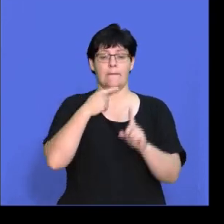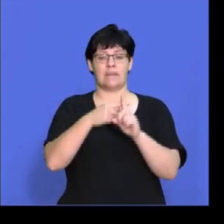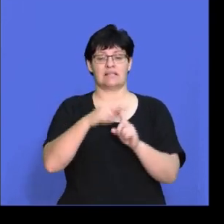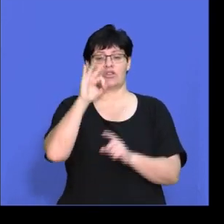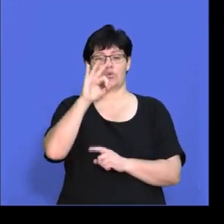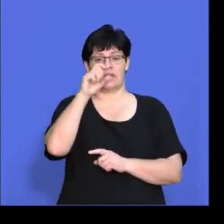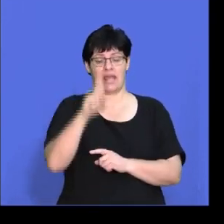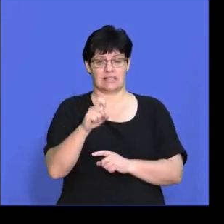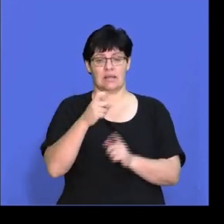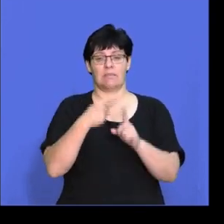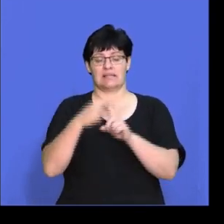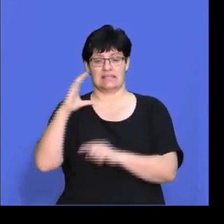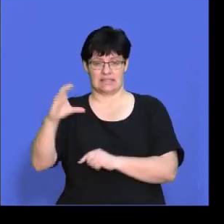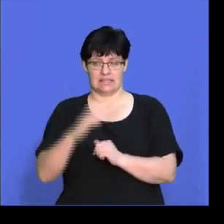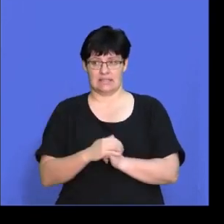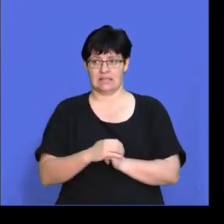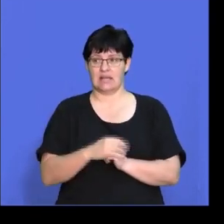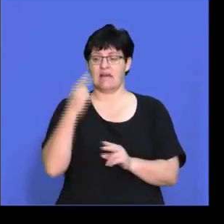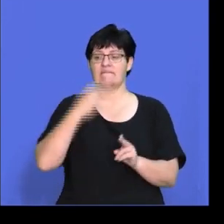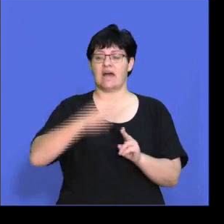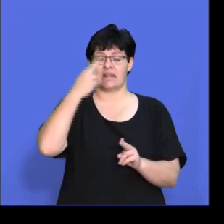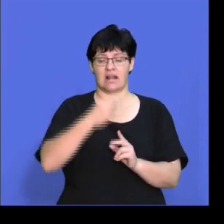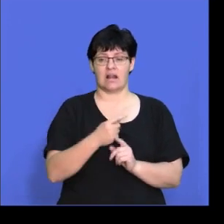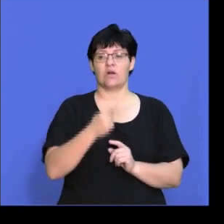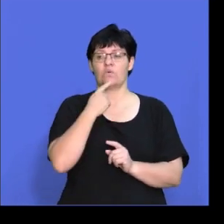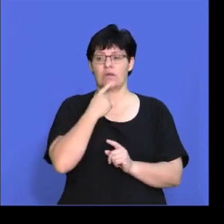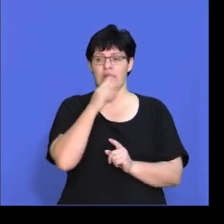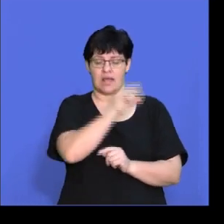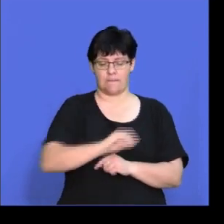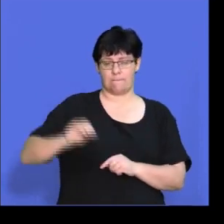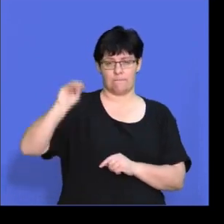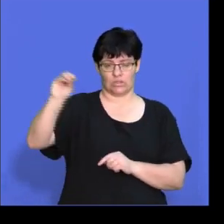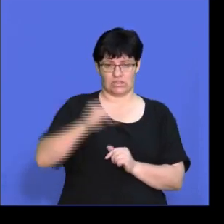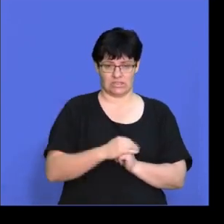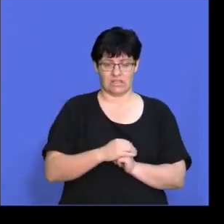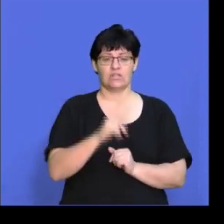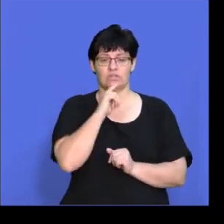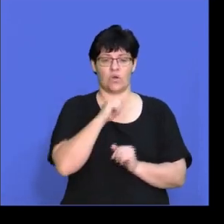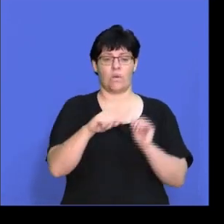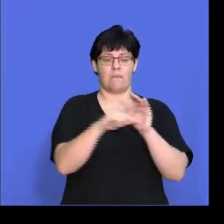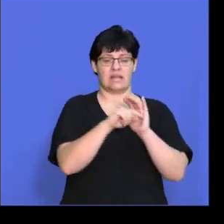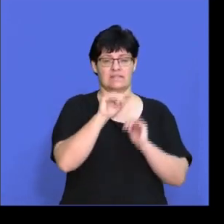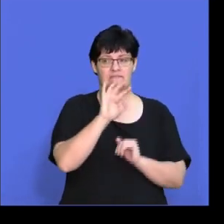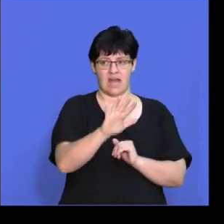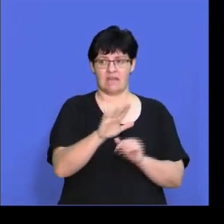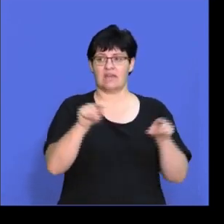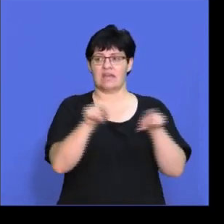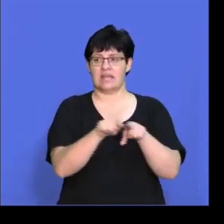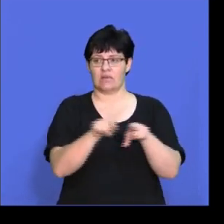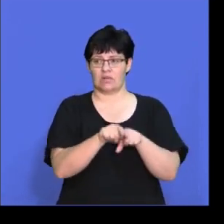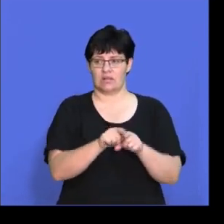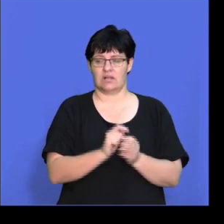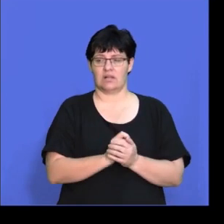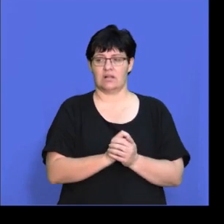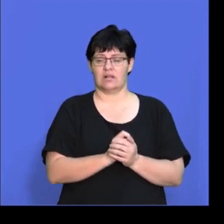plus 3x plus c. And finally, I'm going to sub that into there. So minus 5 is equal to,